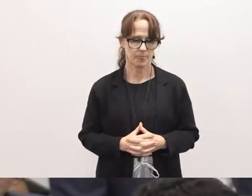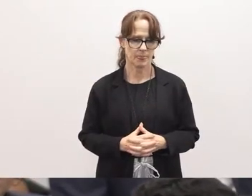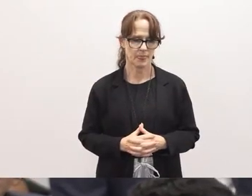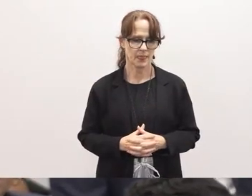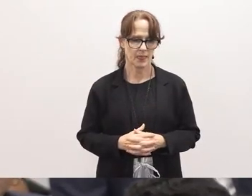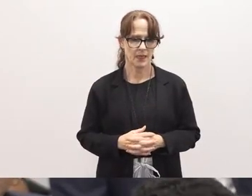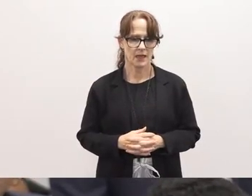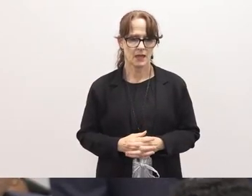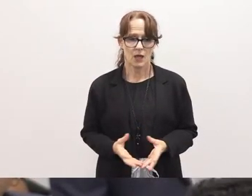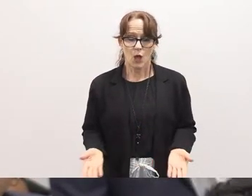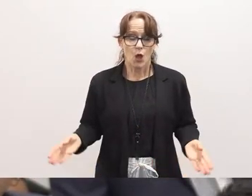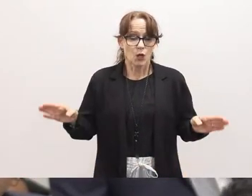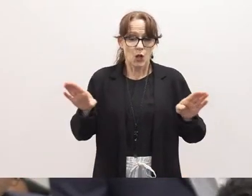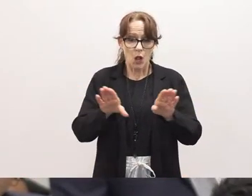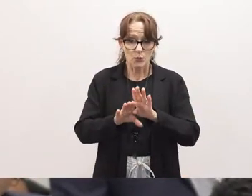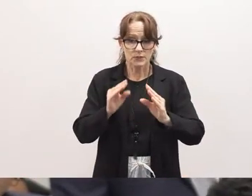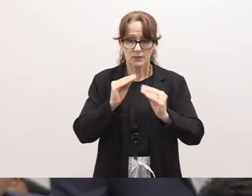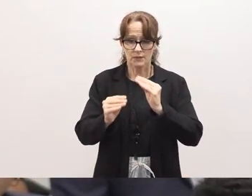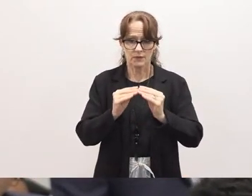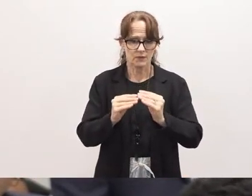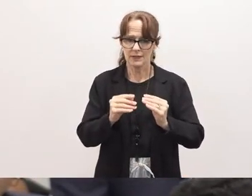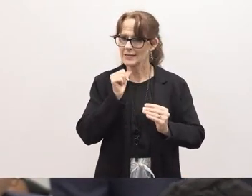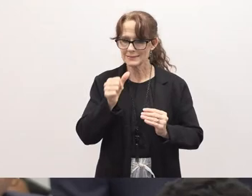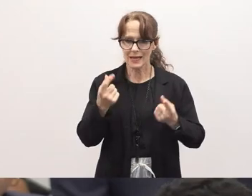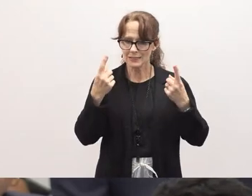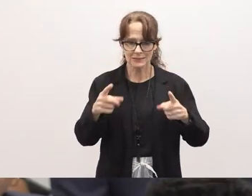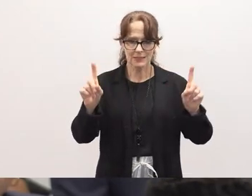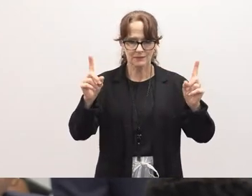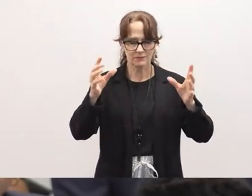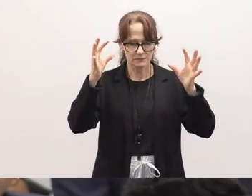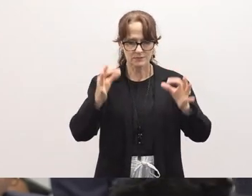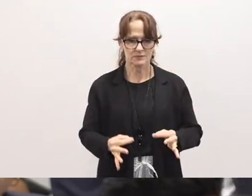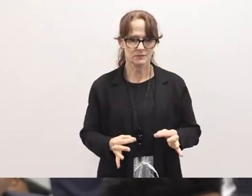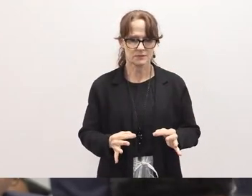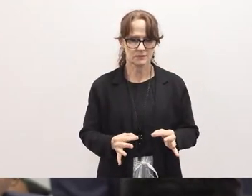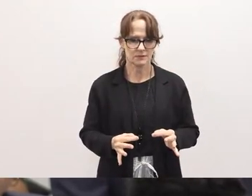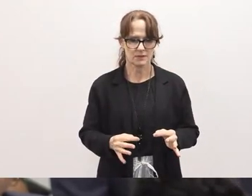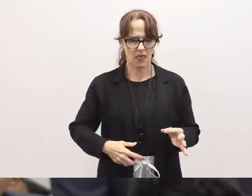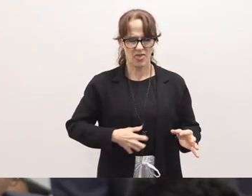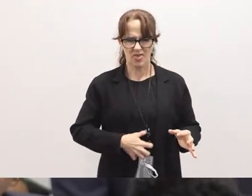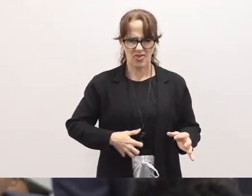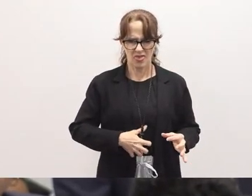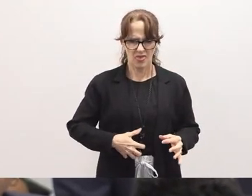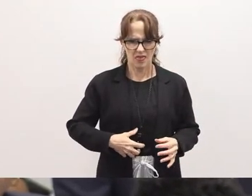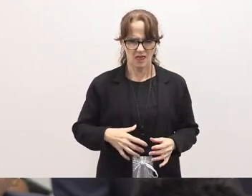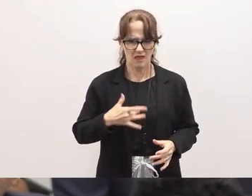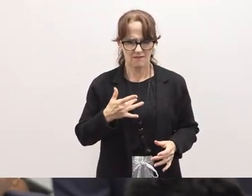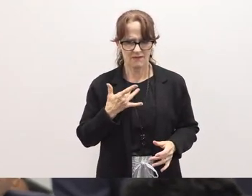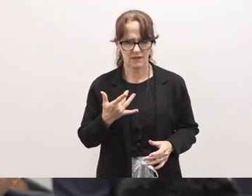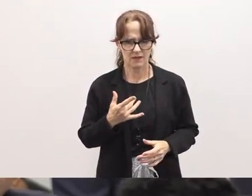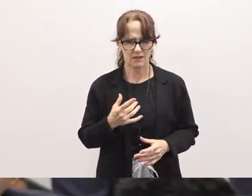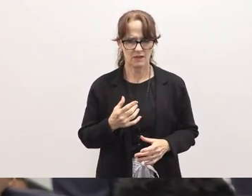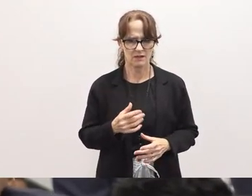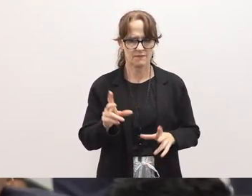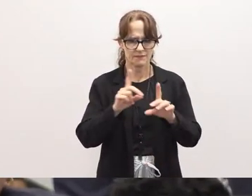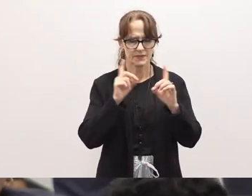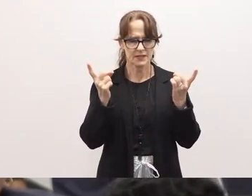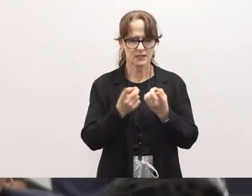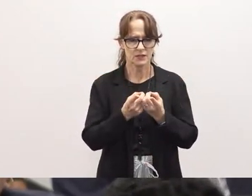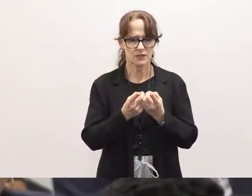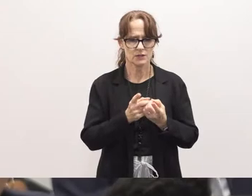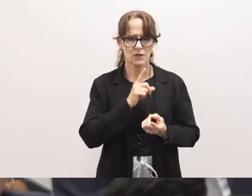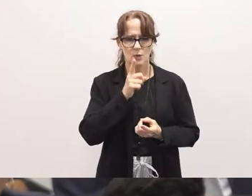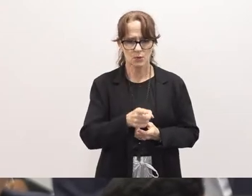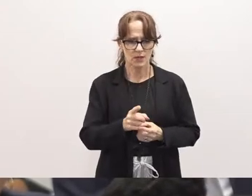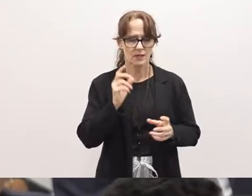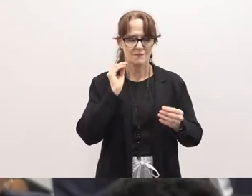Just closing restrooms for maintenance is not a viable solution, and is something that I feel disgusted about. I feel like the district should really address this